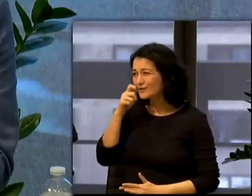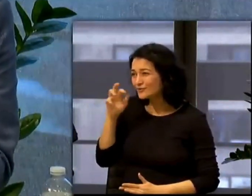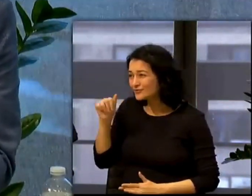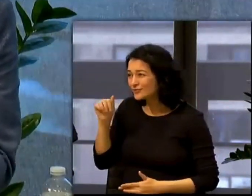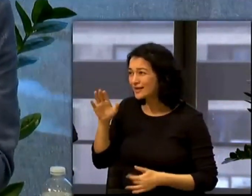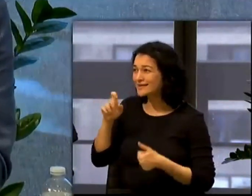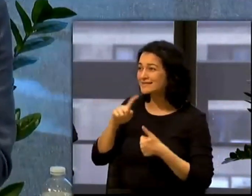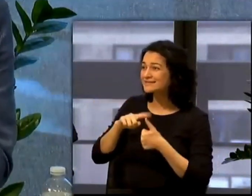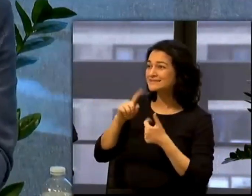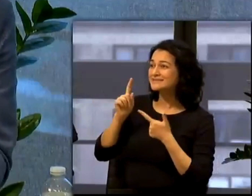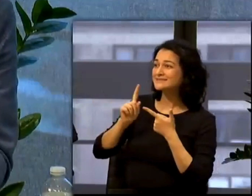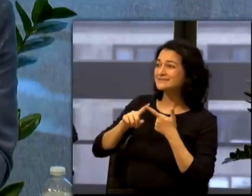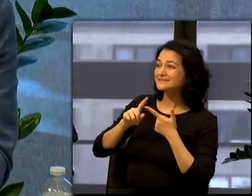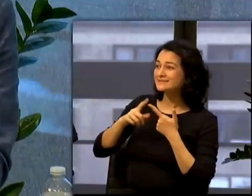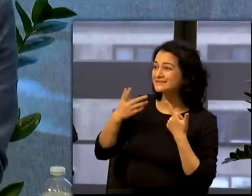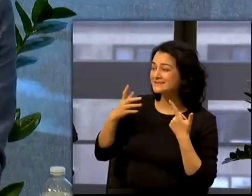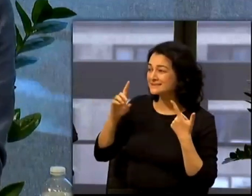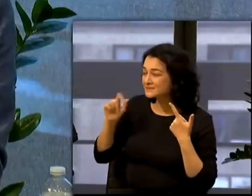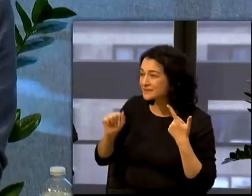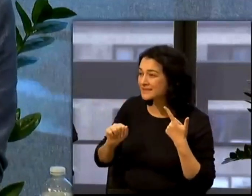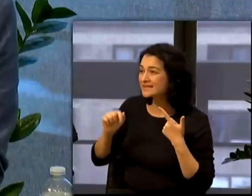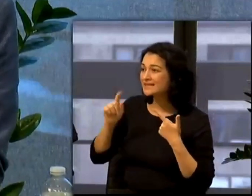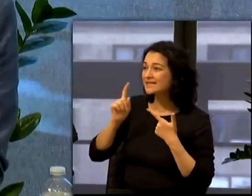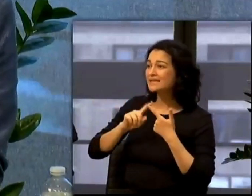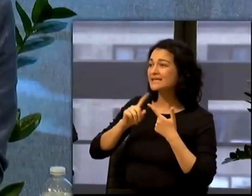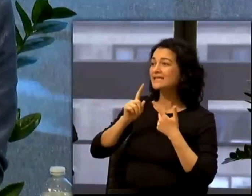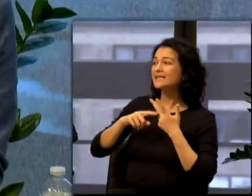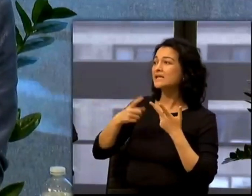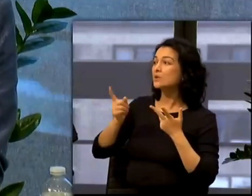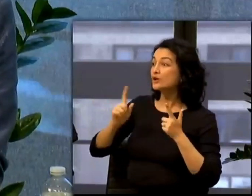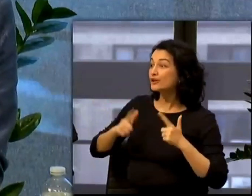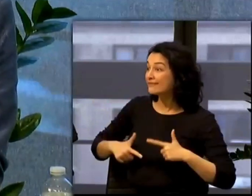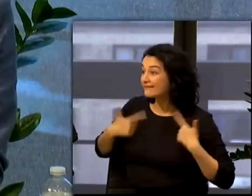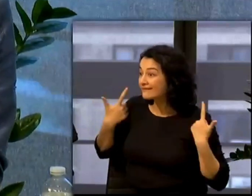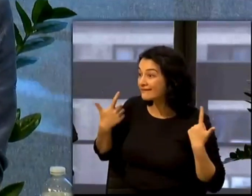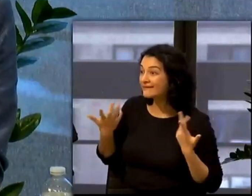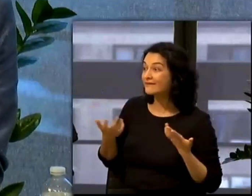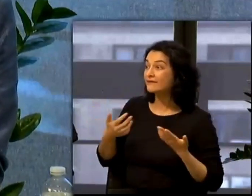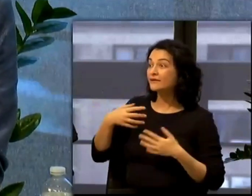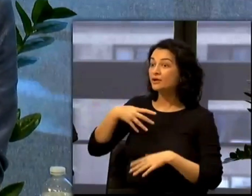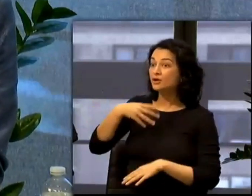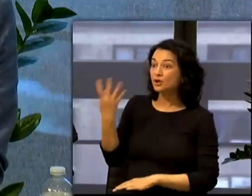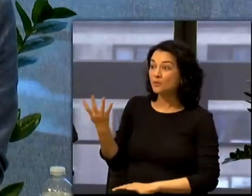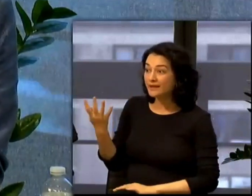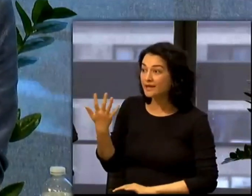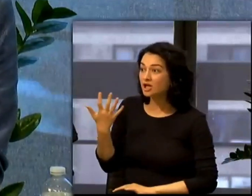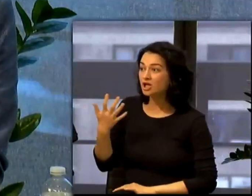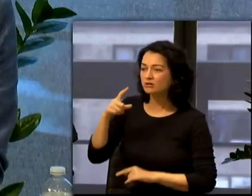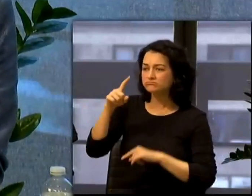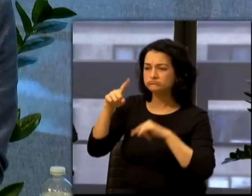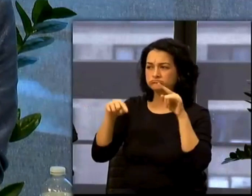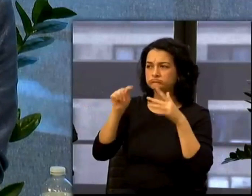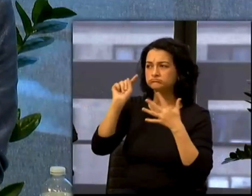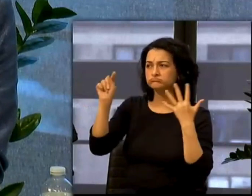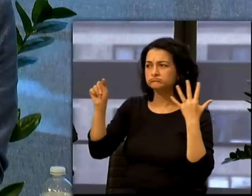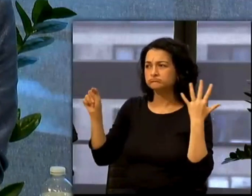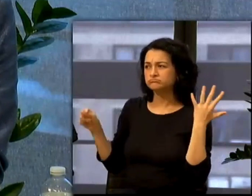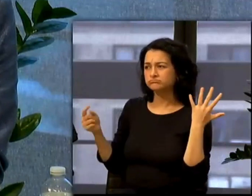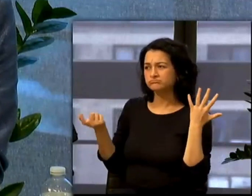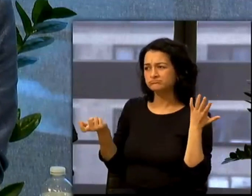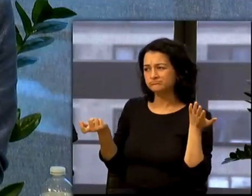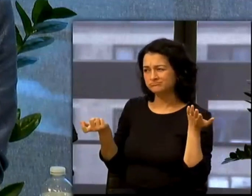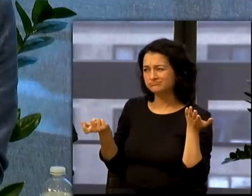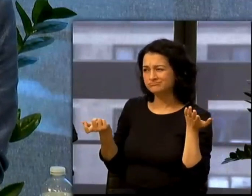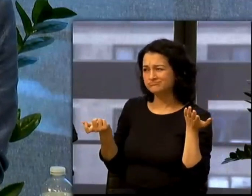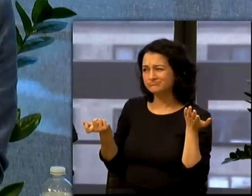rural areas, LGBTQ+. And I think it was a missed opportunity to highlight